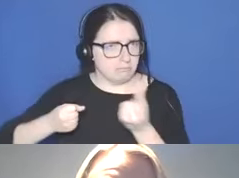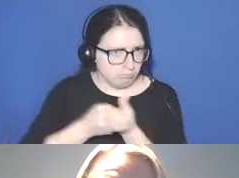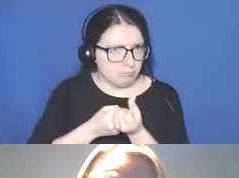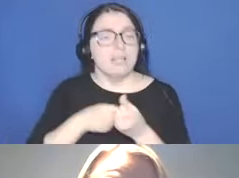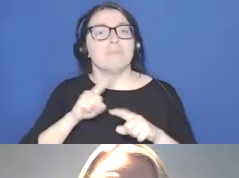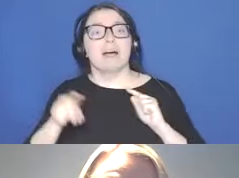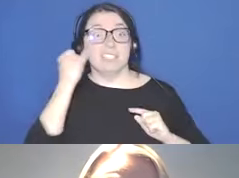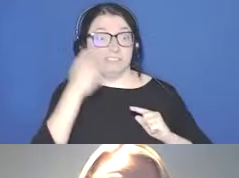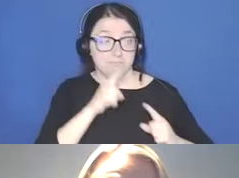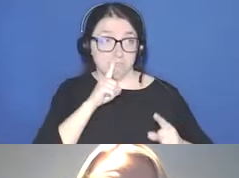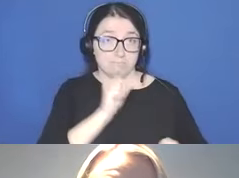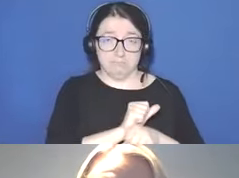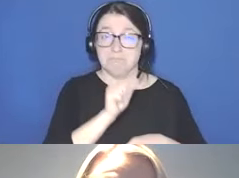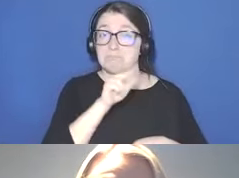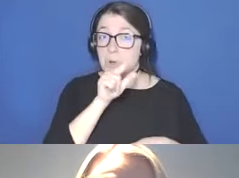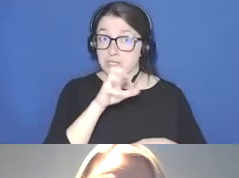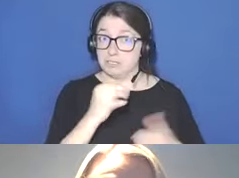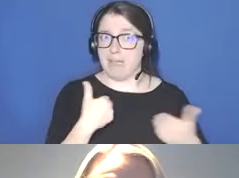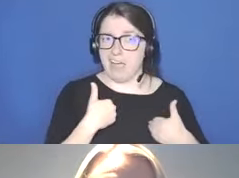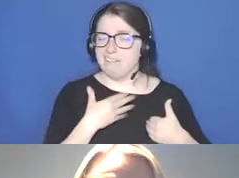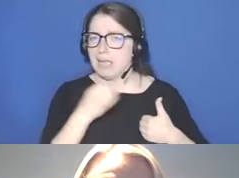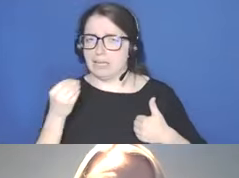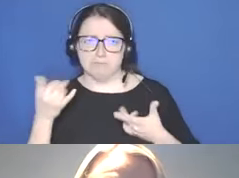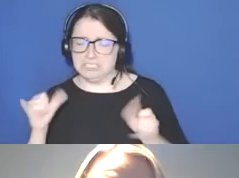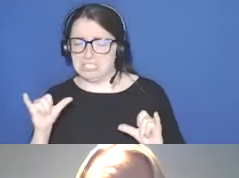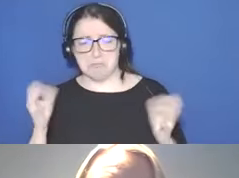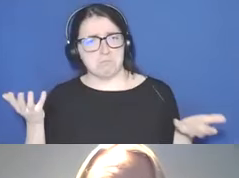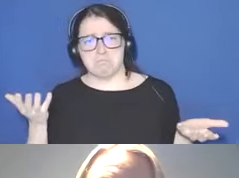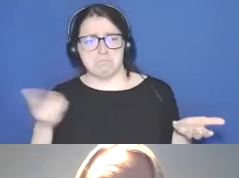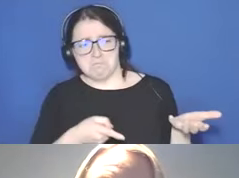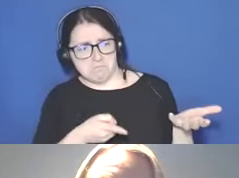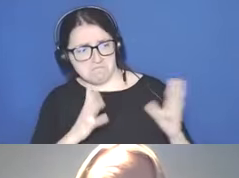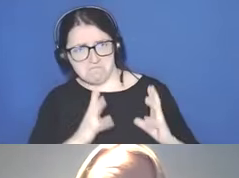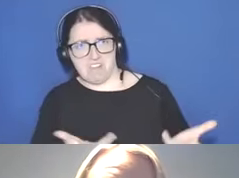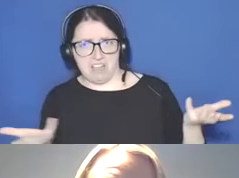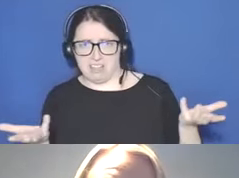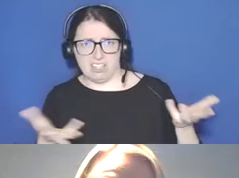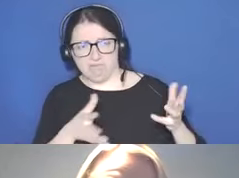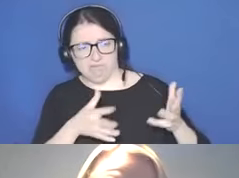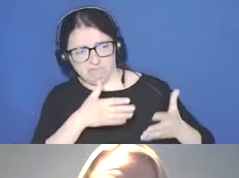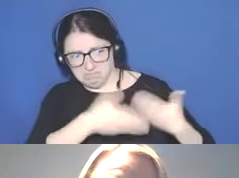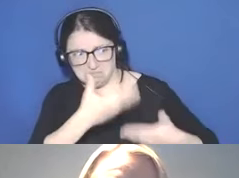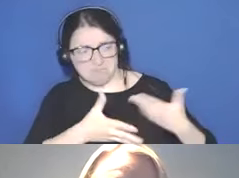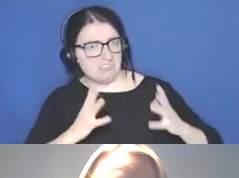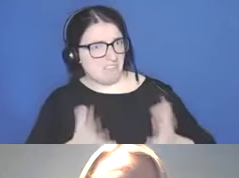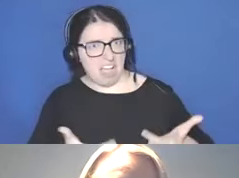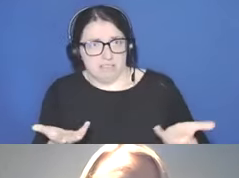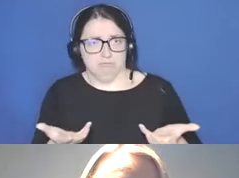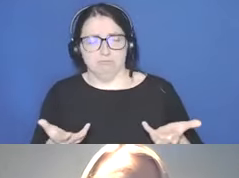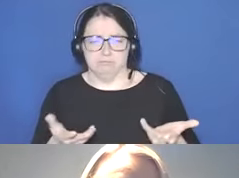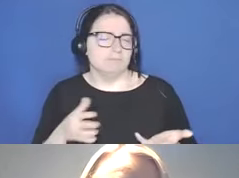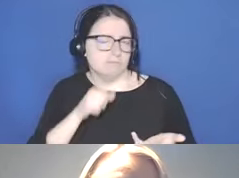a diagnosis of autism, you could very well decide with the school team that I don't think he needs an IEP or she needs an